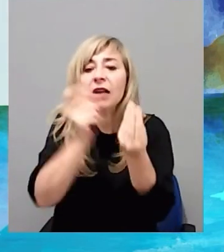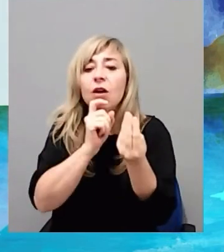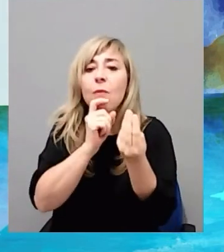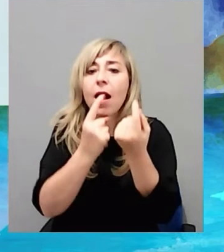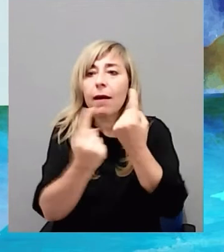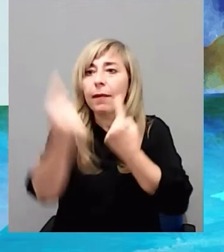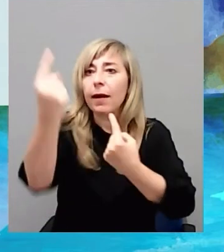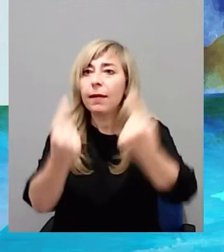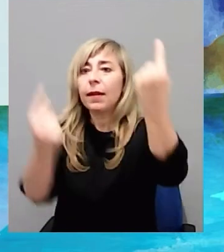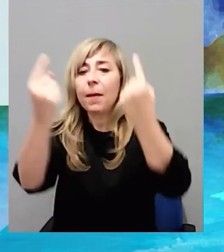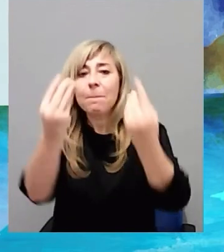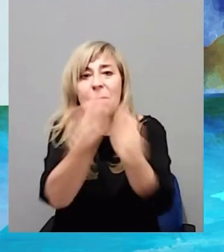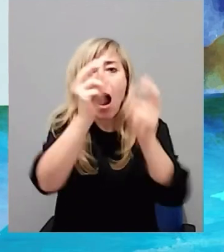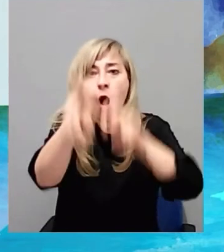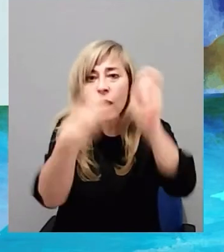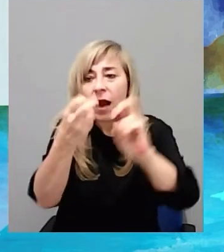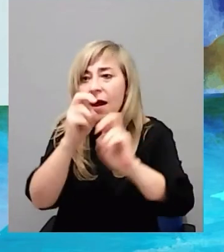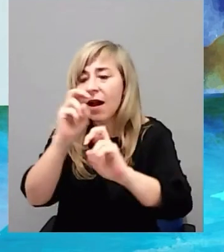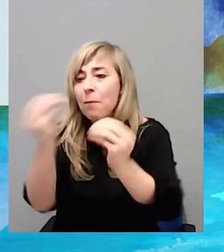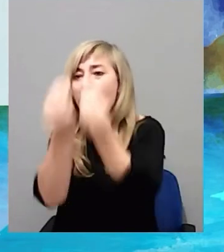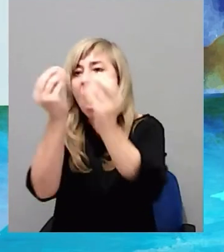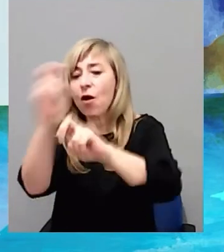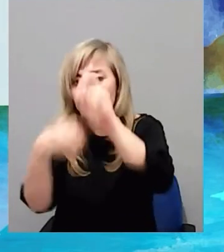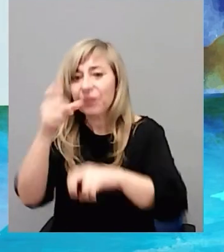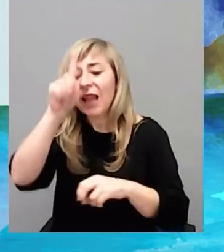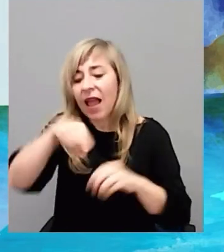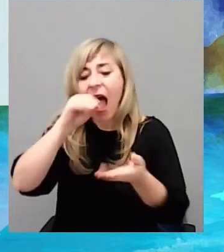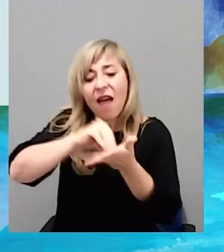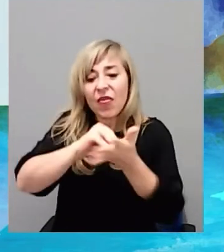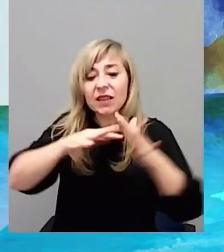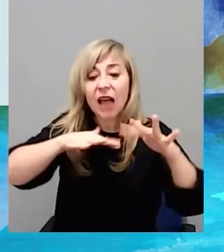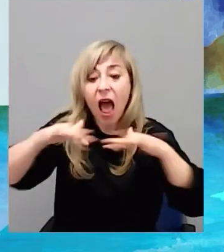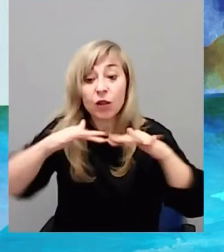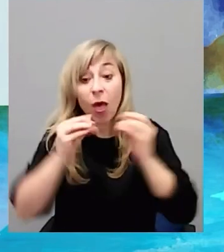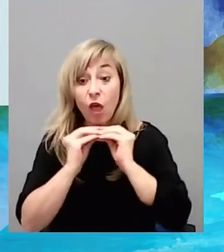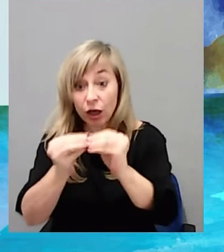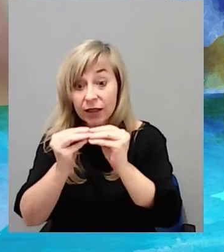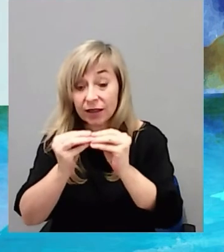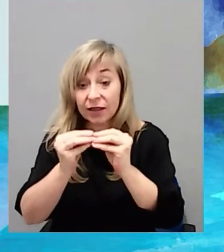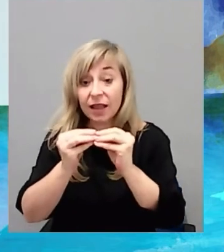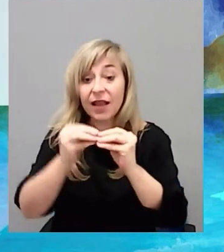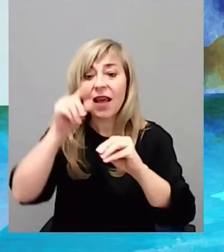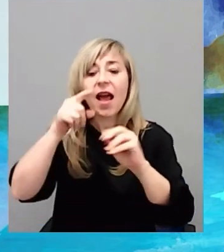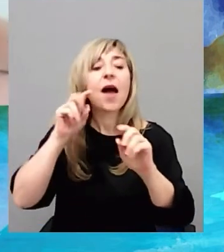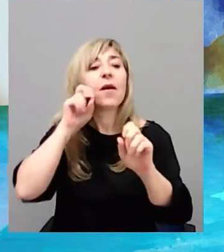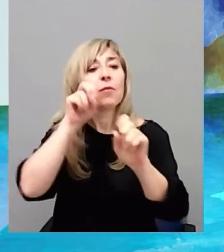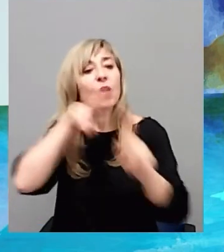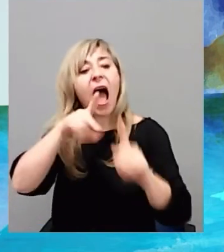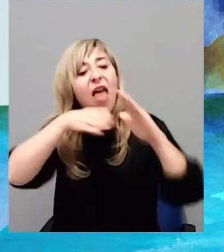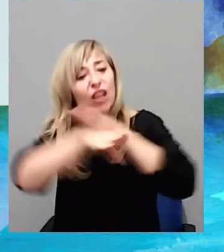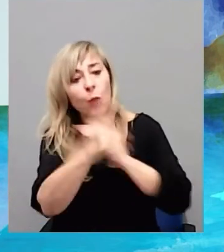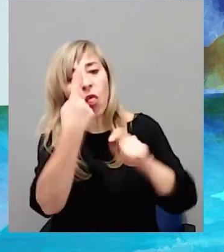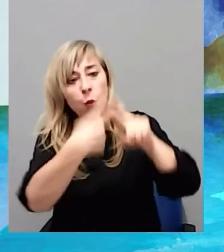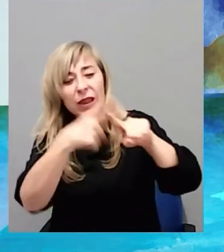done in an isolated fashion. If we do actions bearing in mind a certain type of accessibility, but we